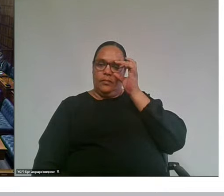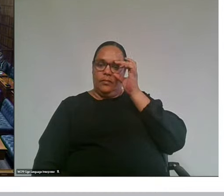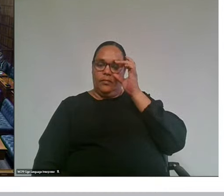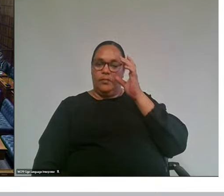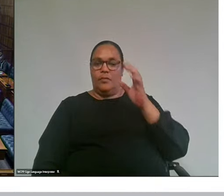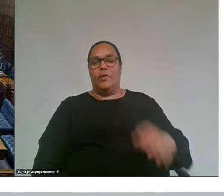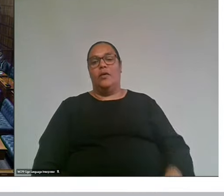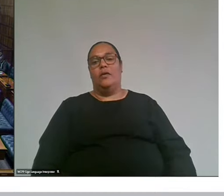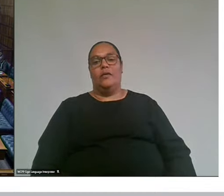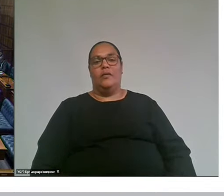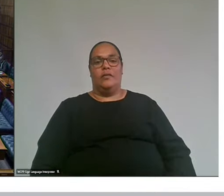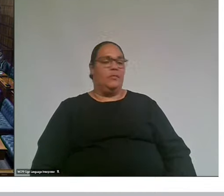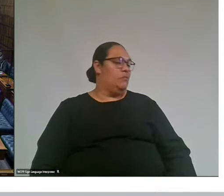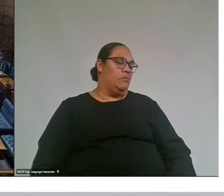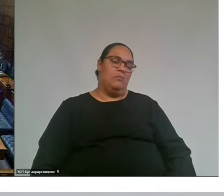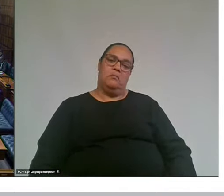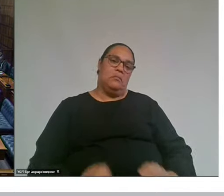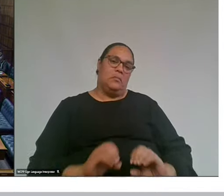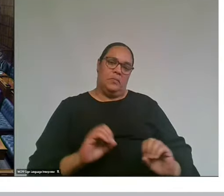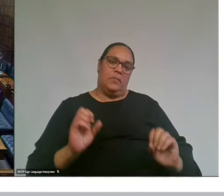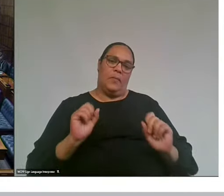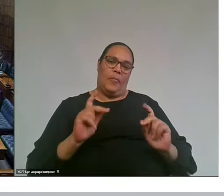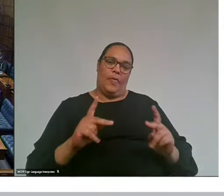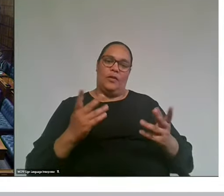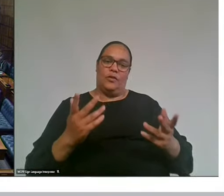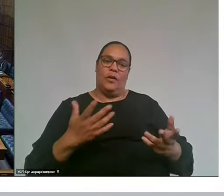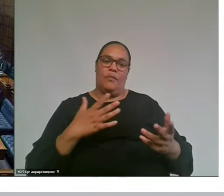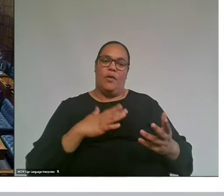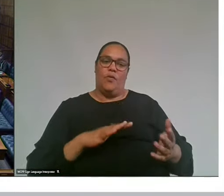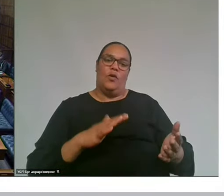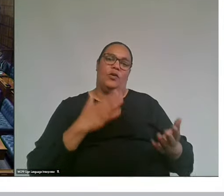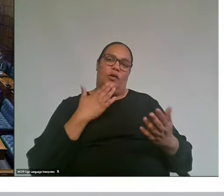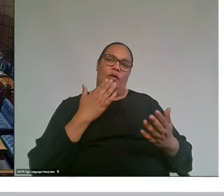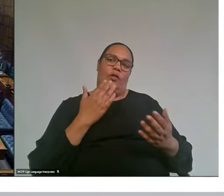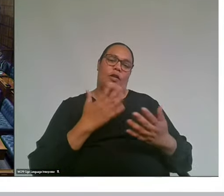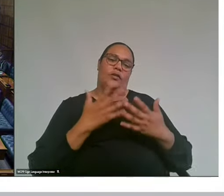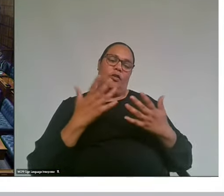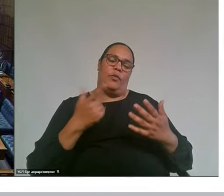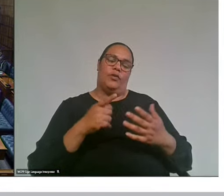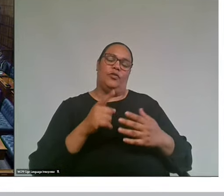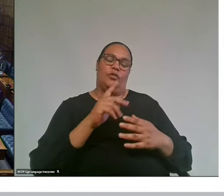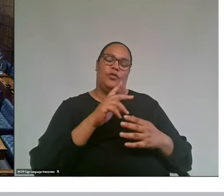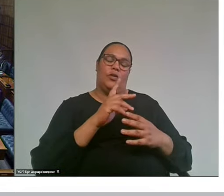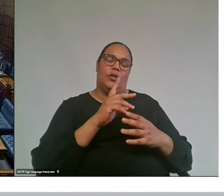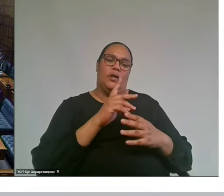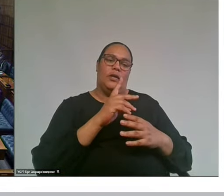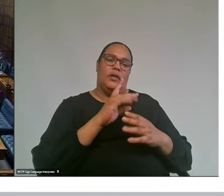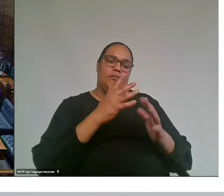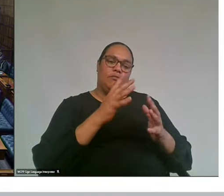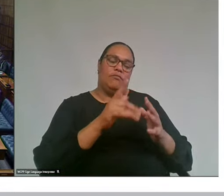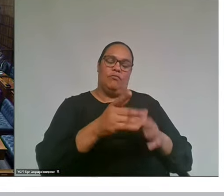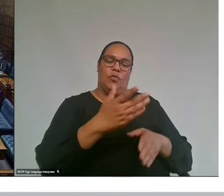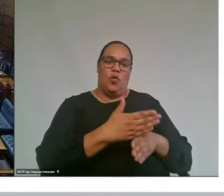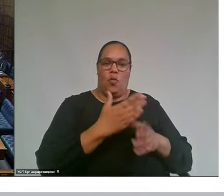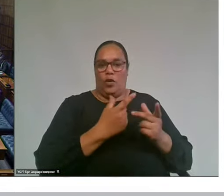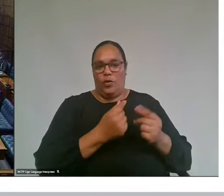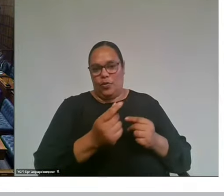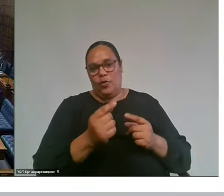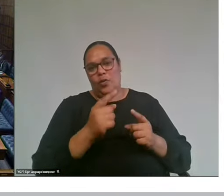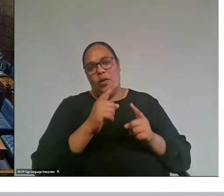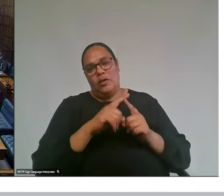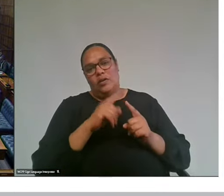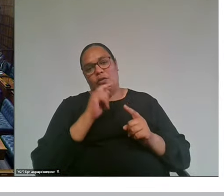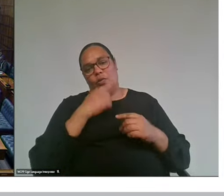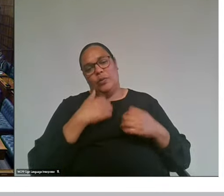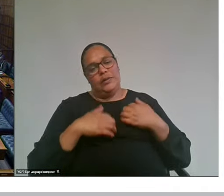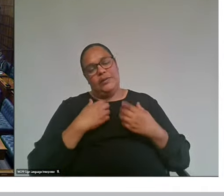report I see none all right with that I want to sincerely thank um fre Port congratulations on the work you're doing um it's